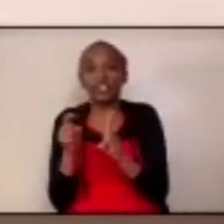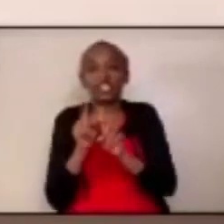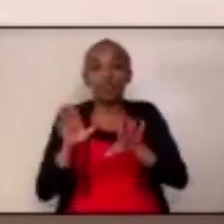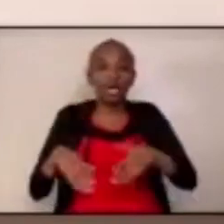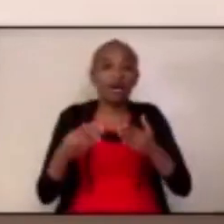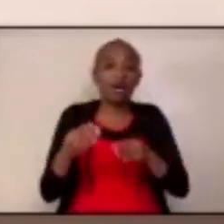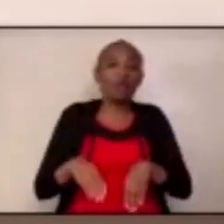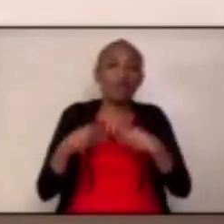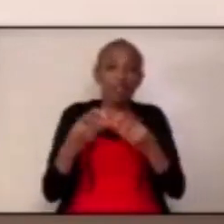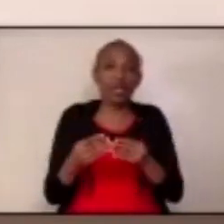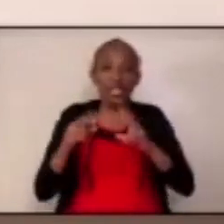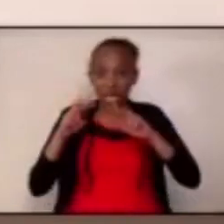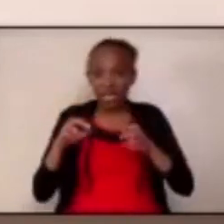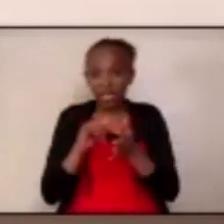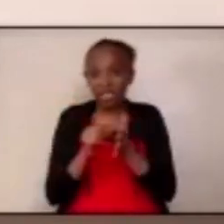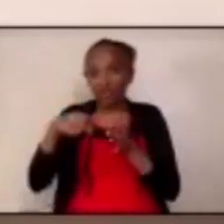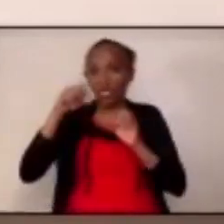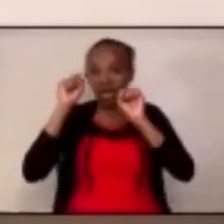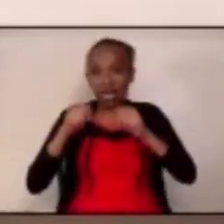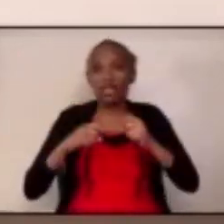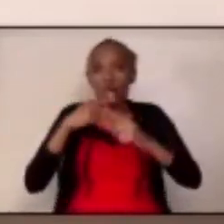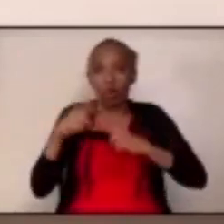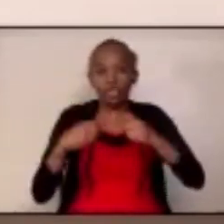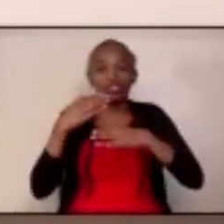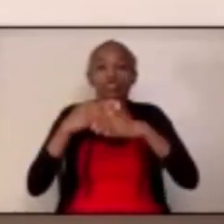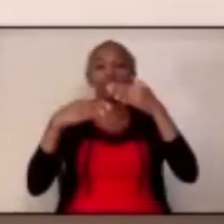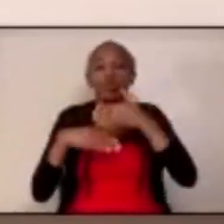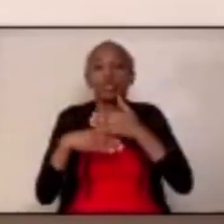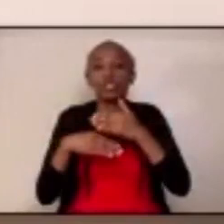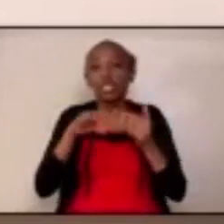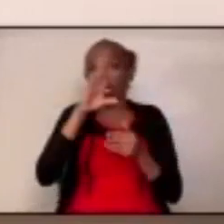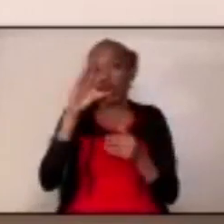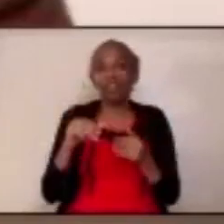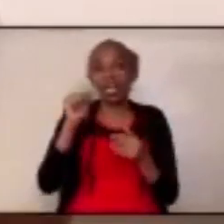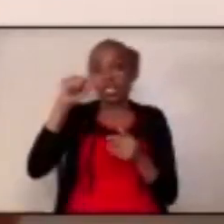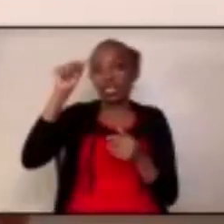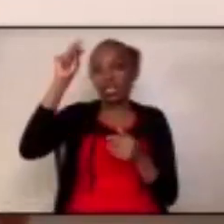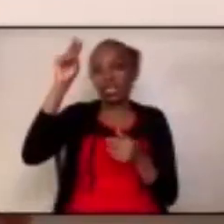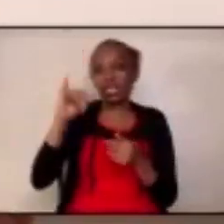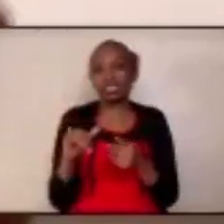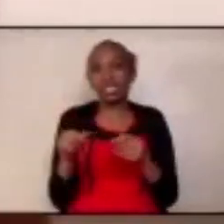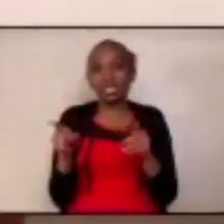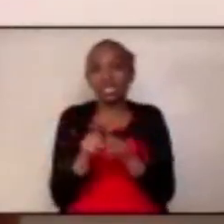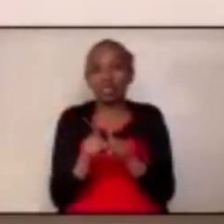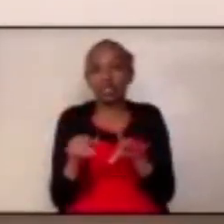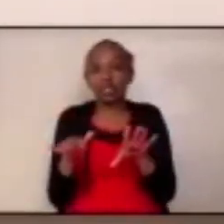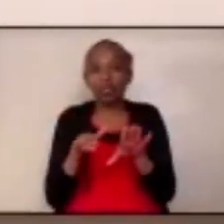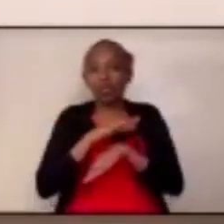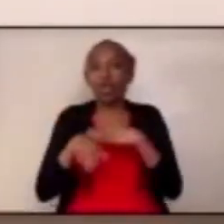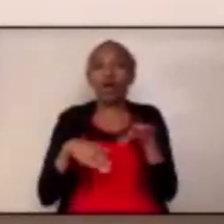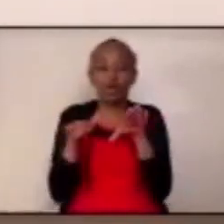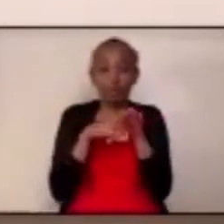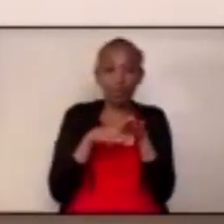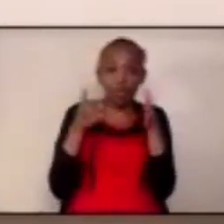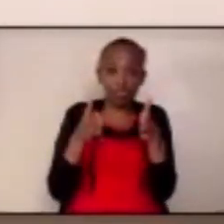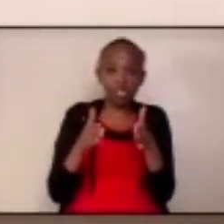provide the analysis, so that we can continue to build Africa's agency as citizens. We are all citizens